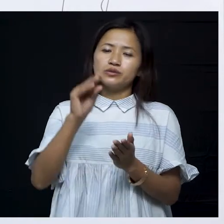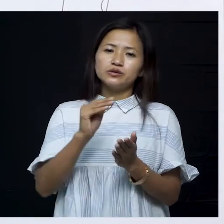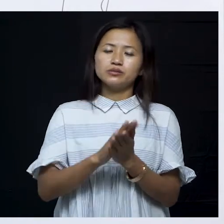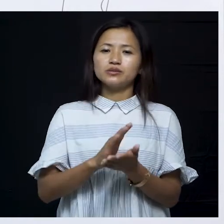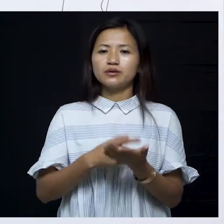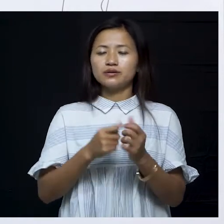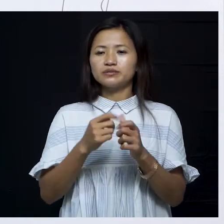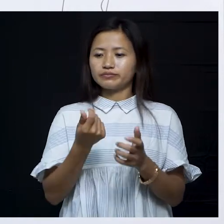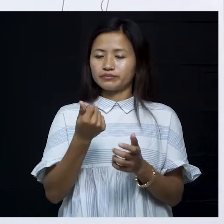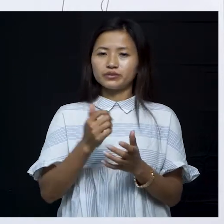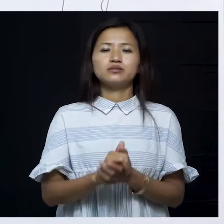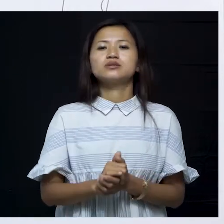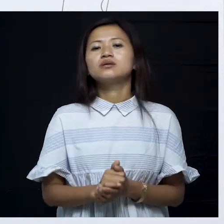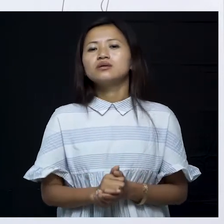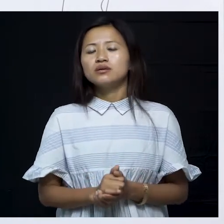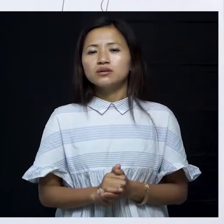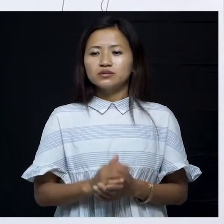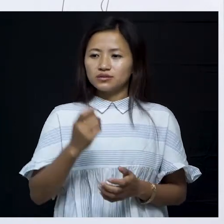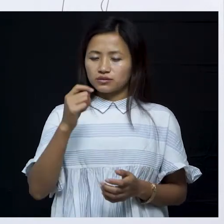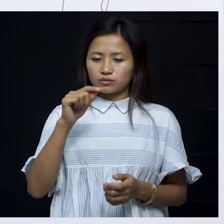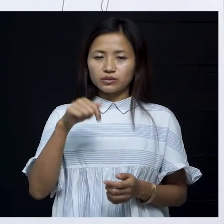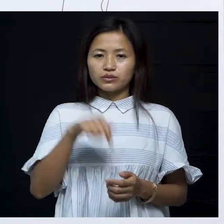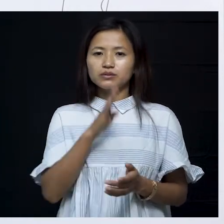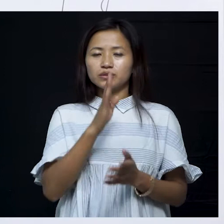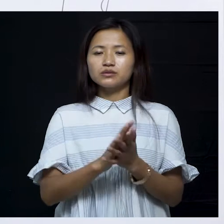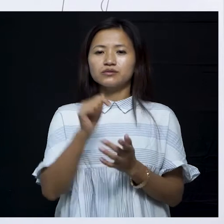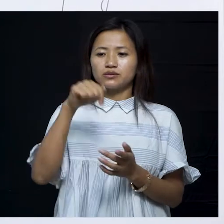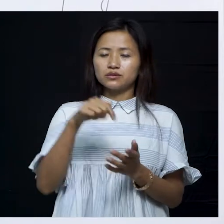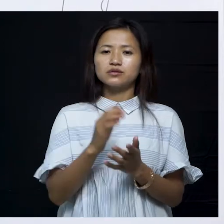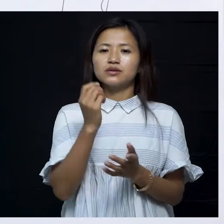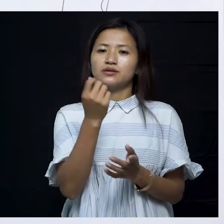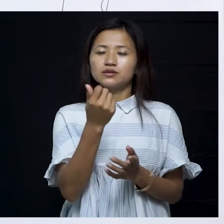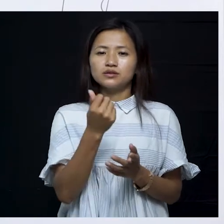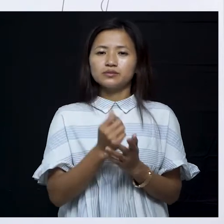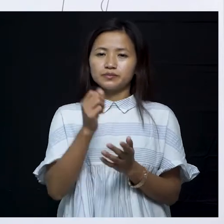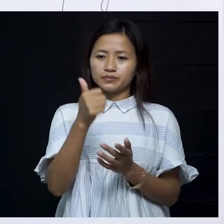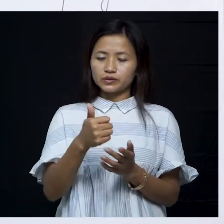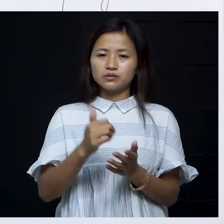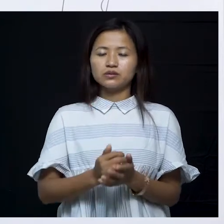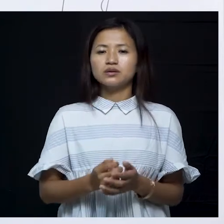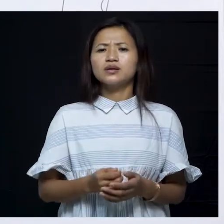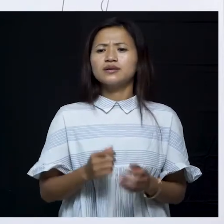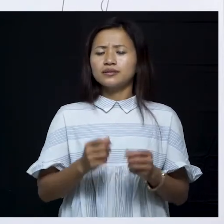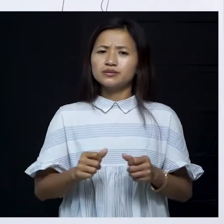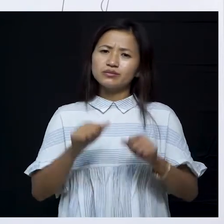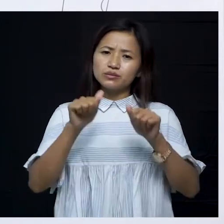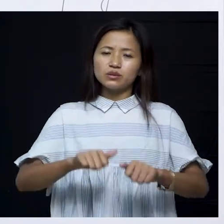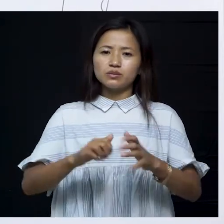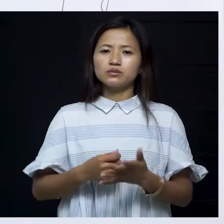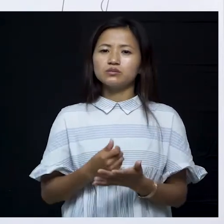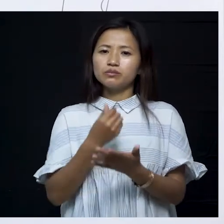cheap rate, okay? So because of these cheap goods, the ones who are in the poverty line, they are also able to buy